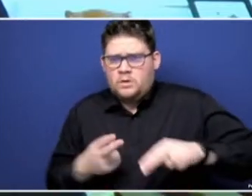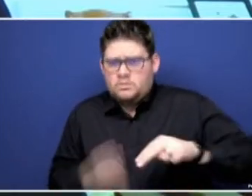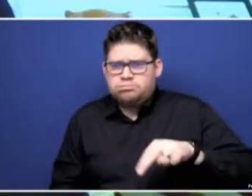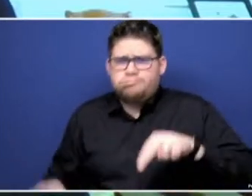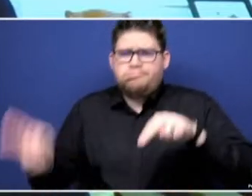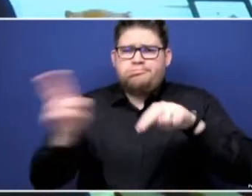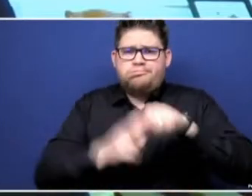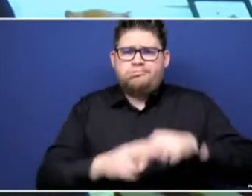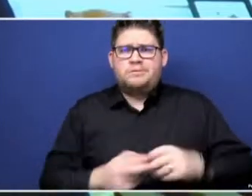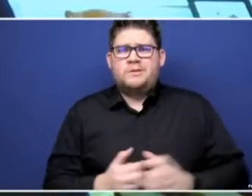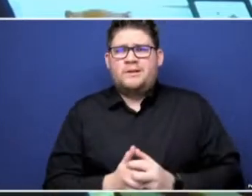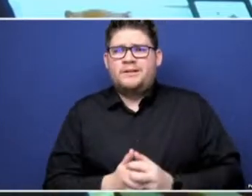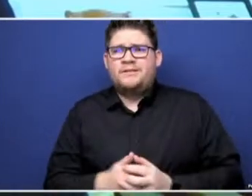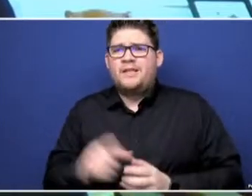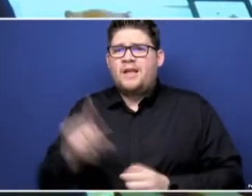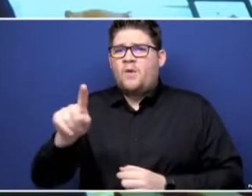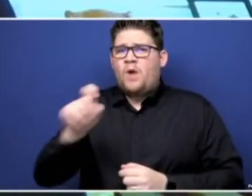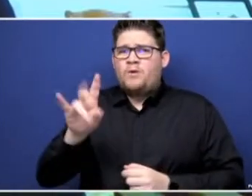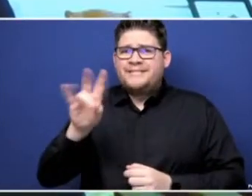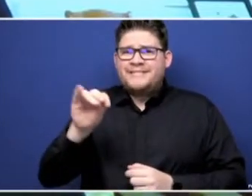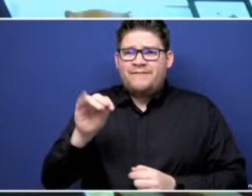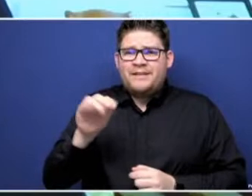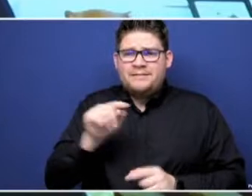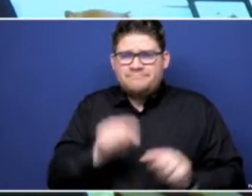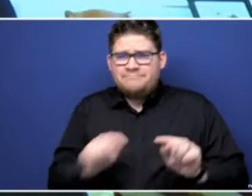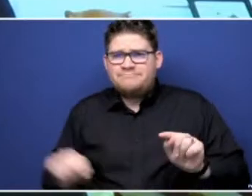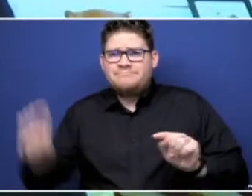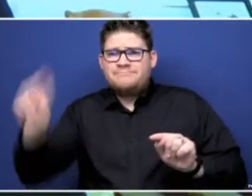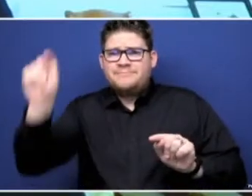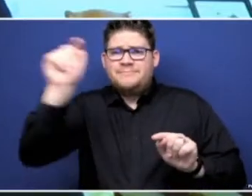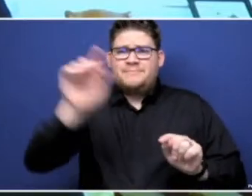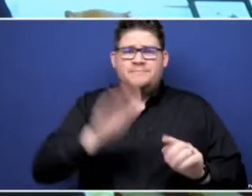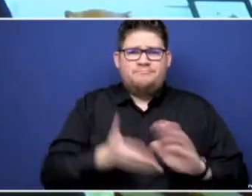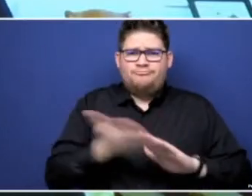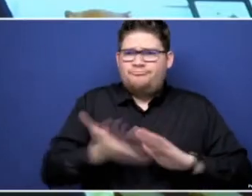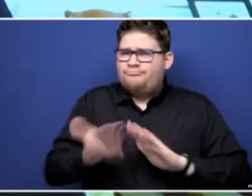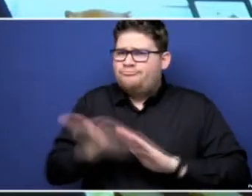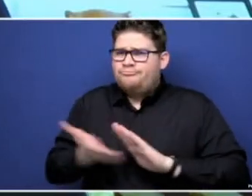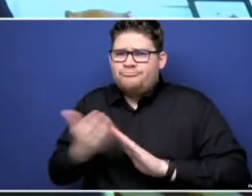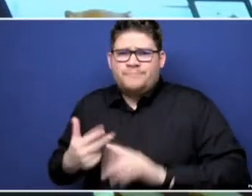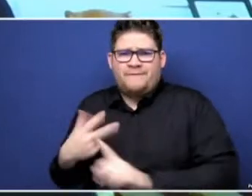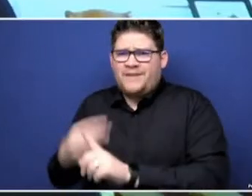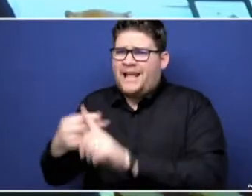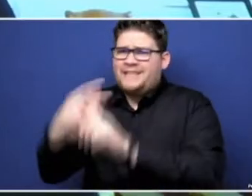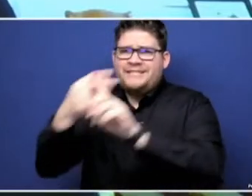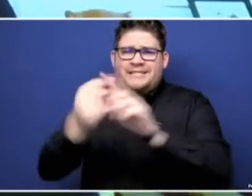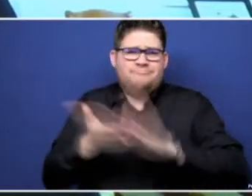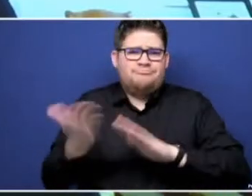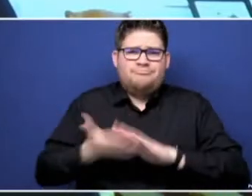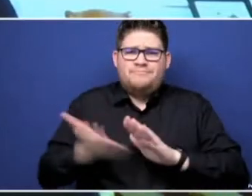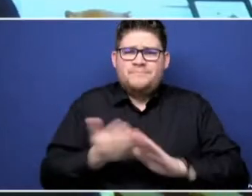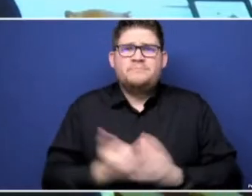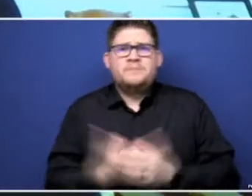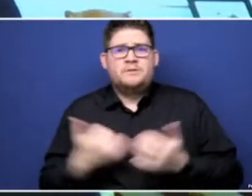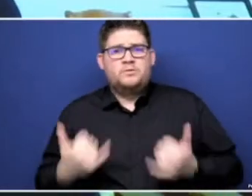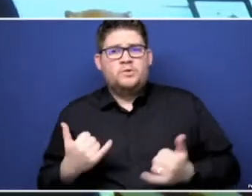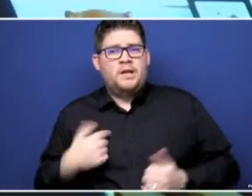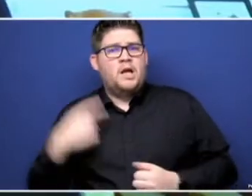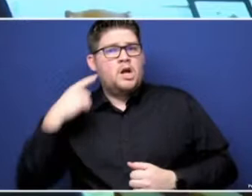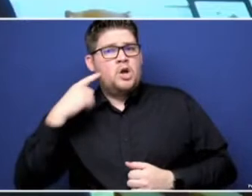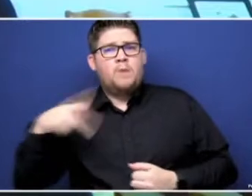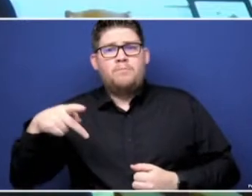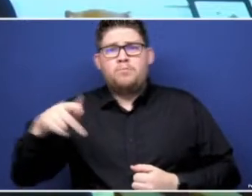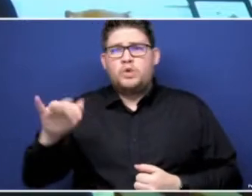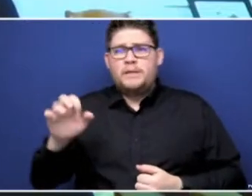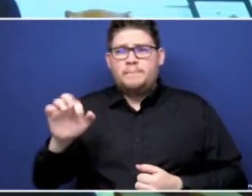we have had, you know, intermittent slowdowns in supply that we can pivot and adjust. But